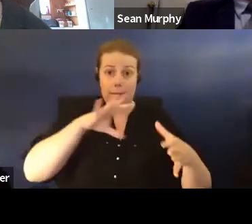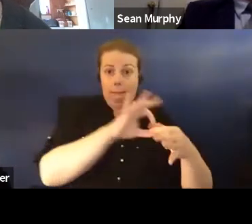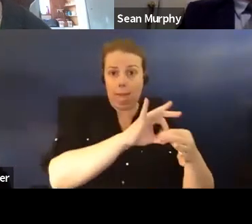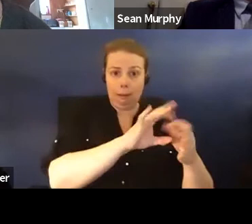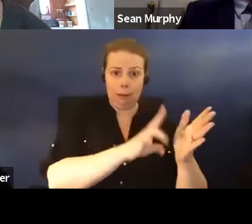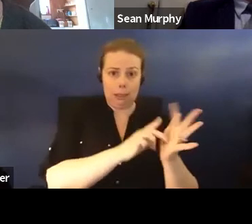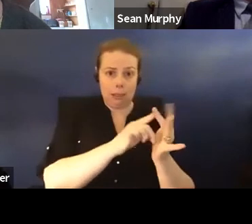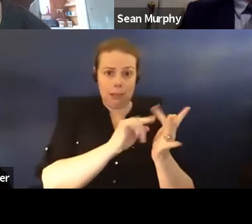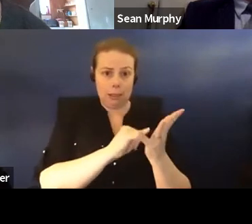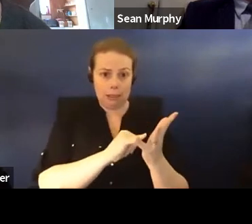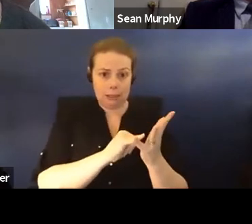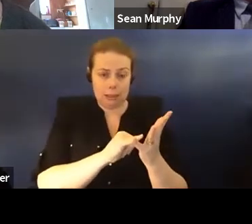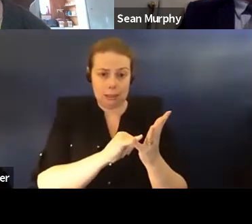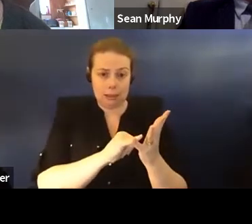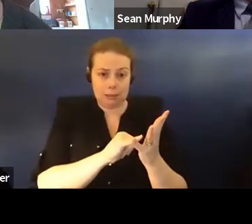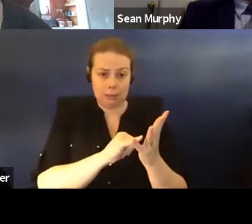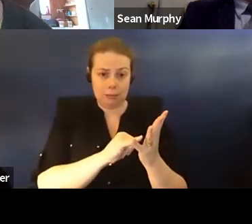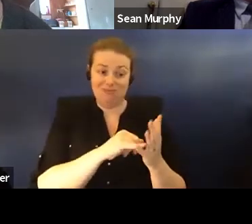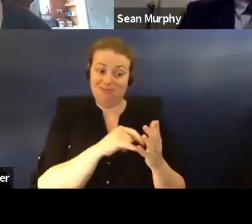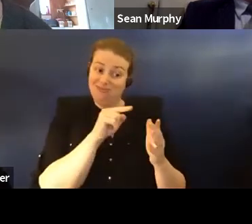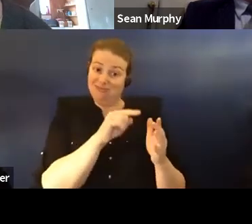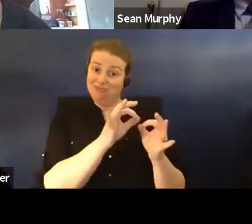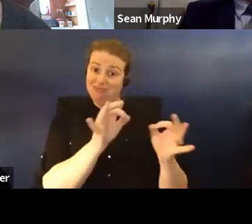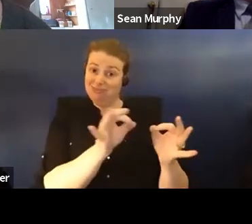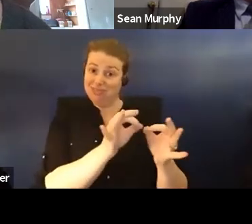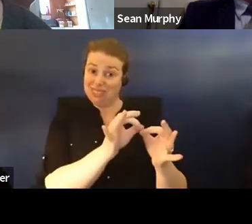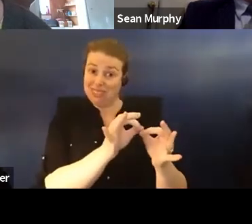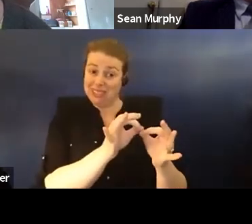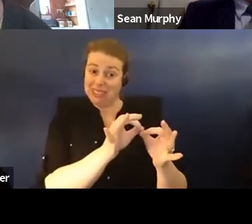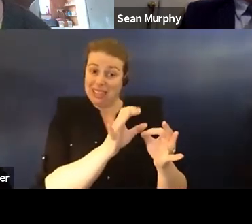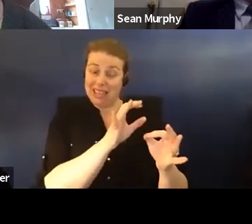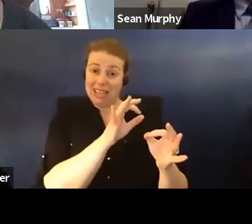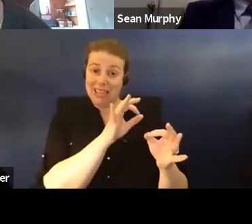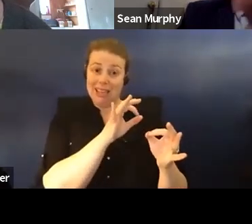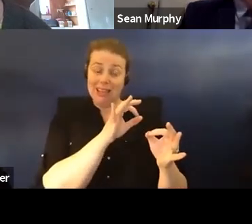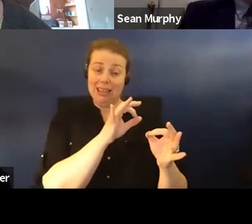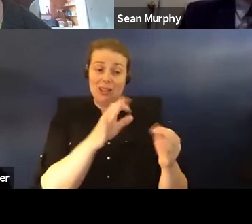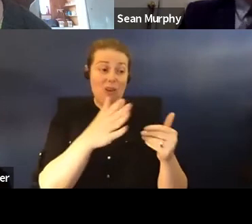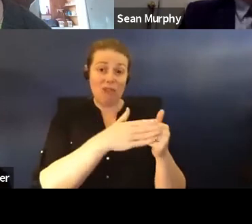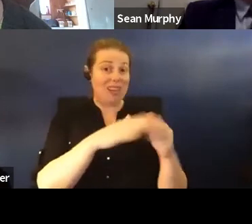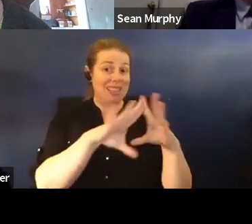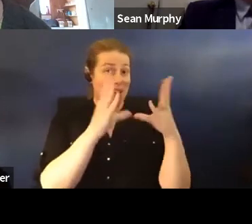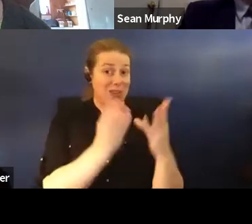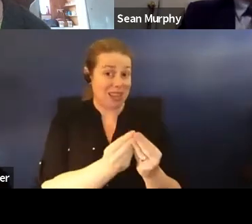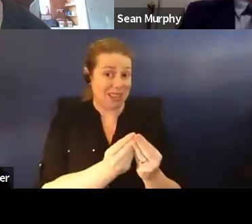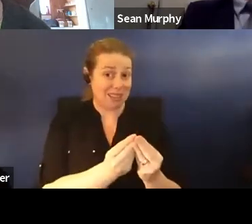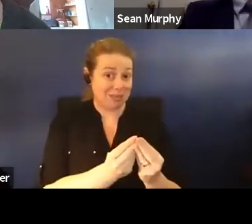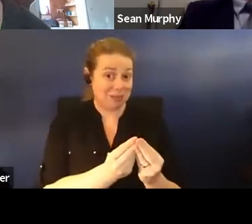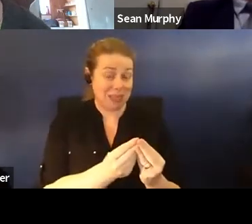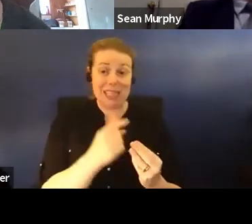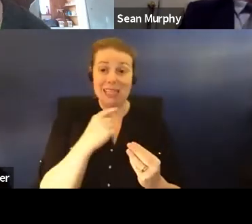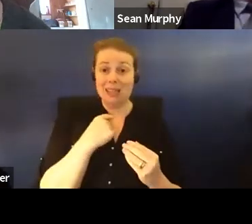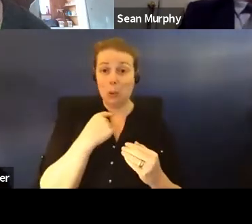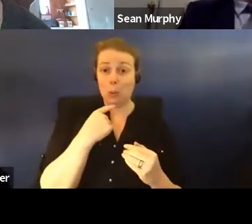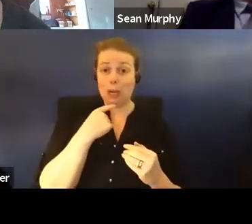the NDIS, as I say often, it's not a panacea. It it's not as if we can say, oh, we've got an NDIS